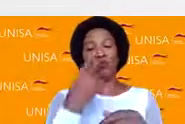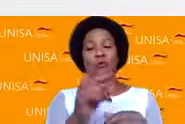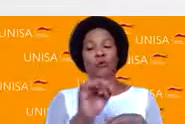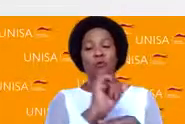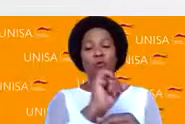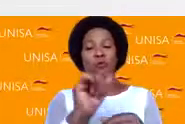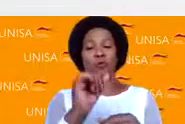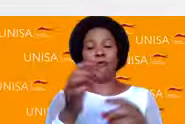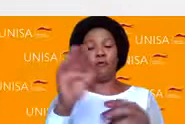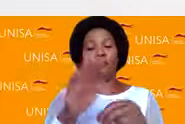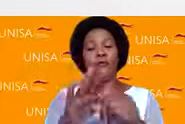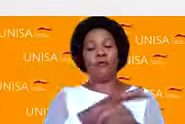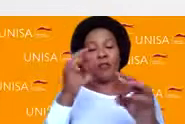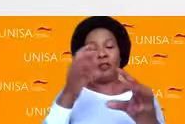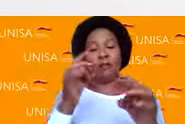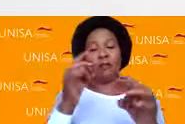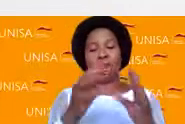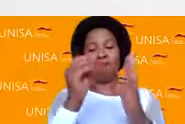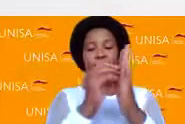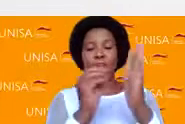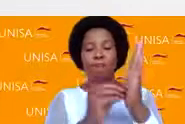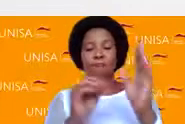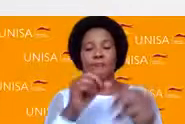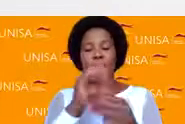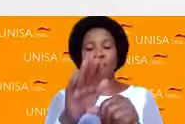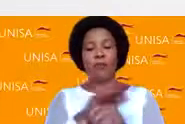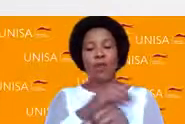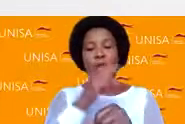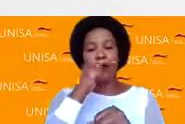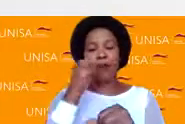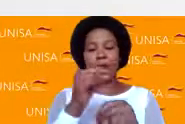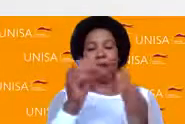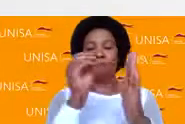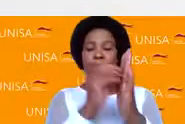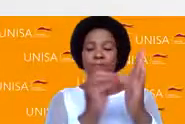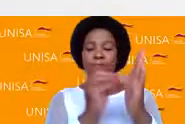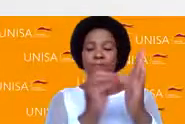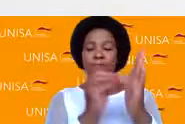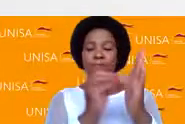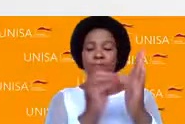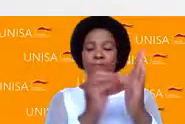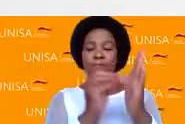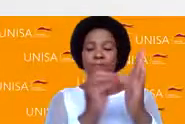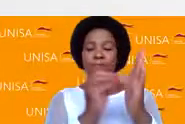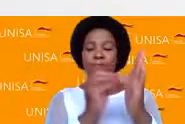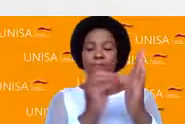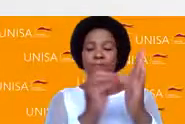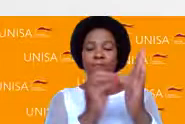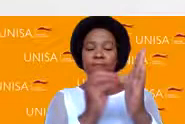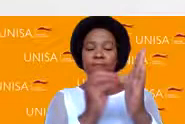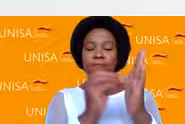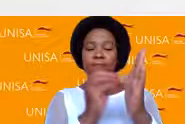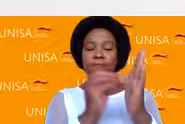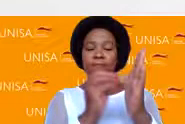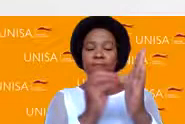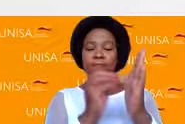put in your full names as you typed it into the registration with your surname, and your date of birth, and then your identity